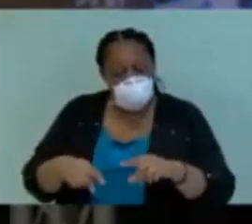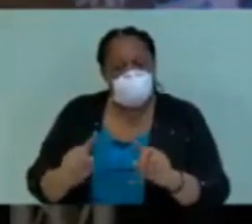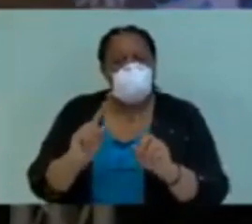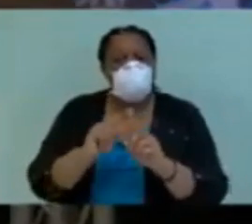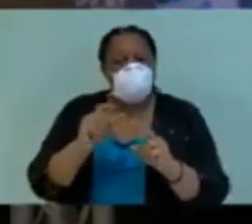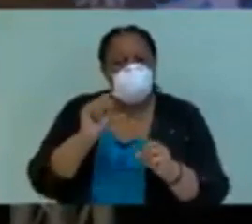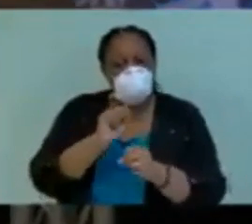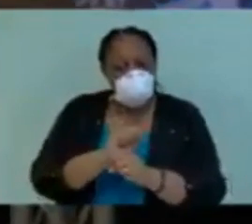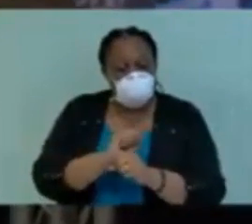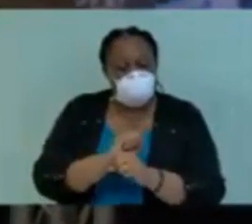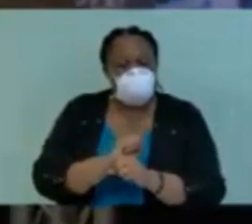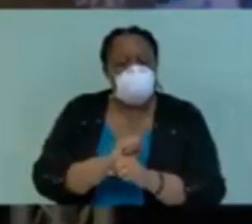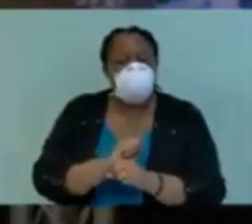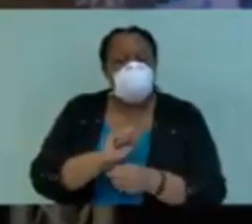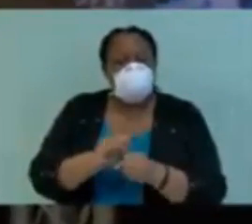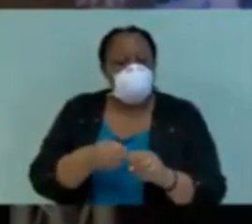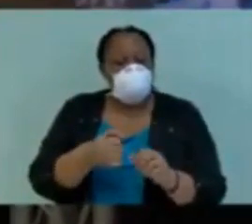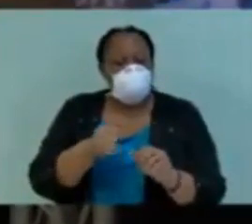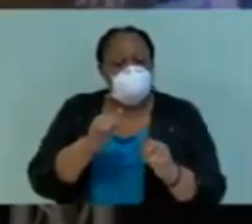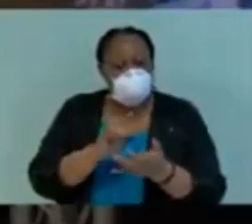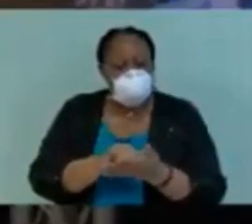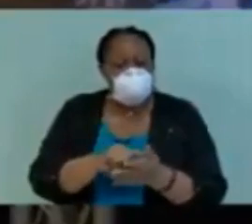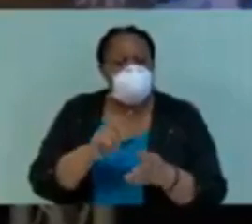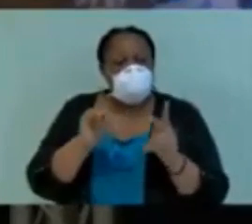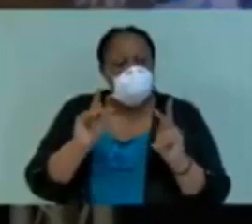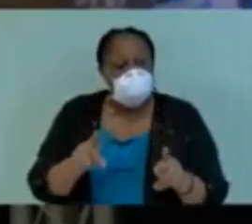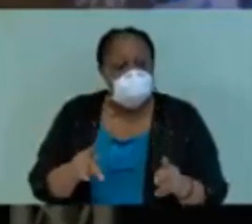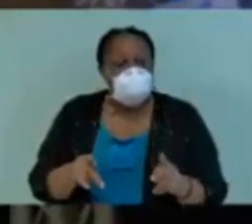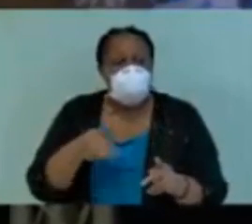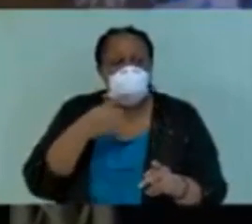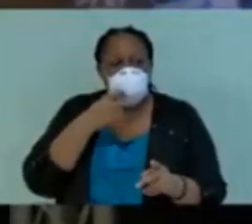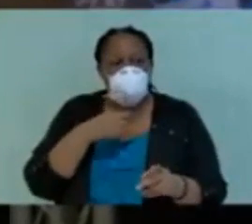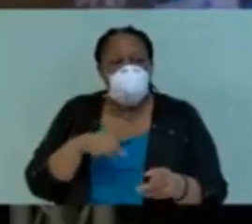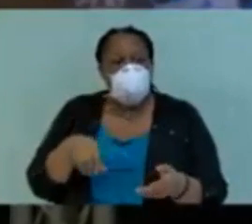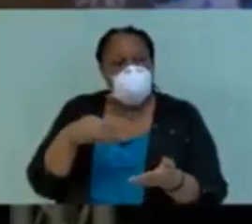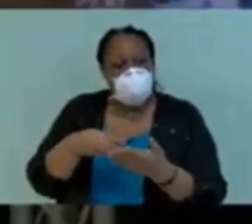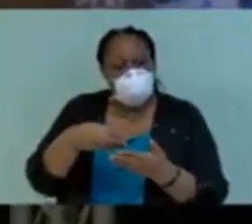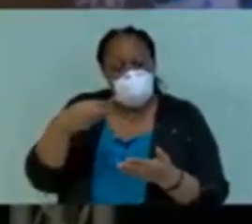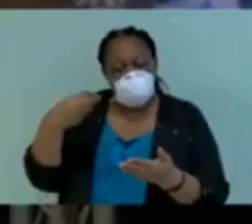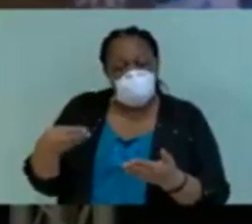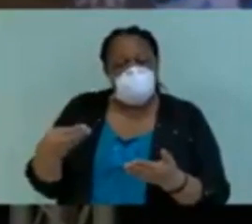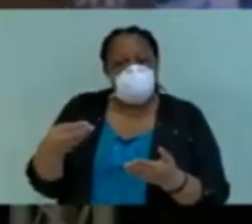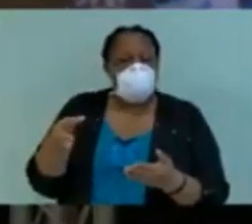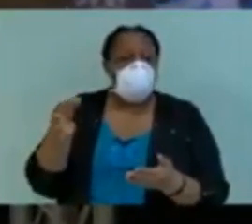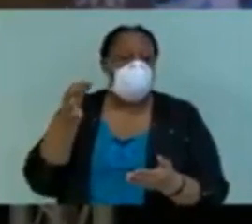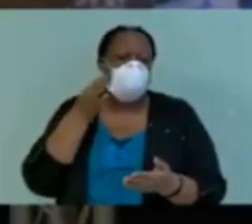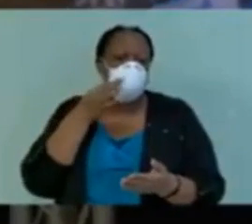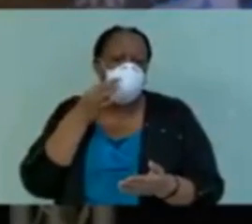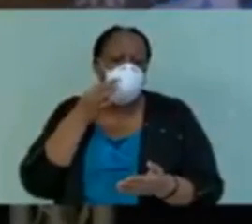pier terminal, but full throttle at the cargo port.